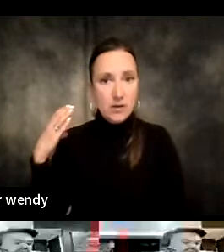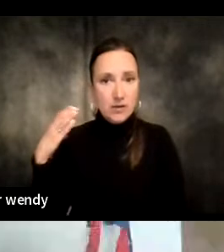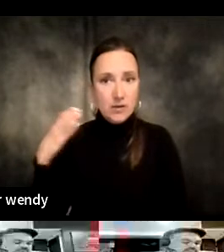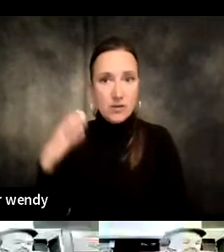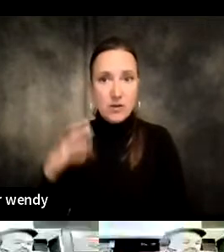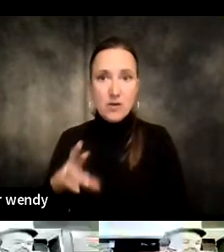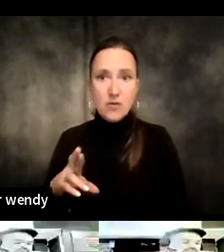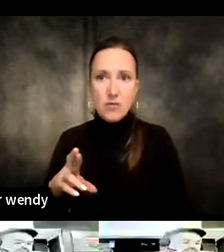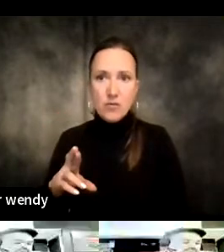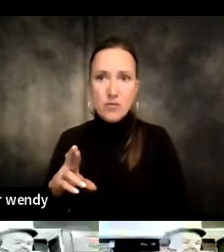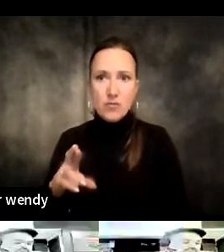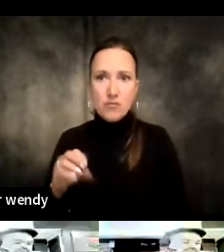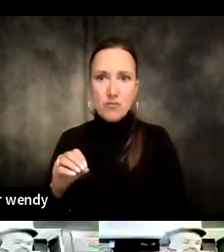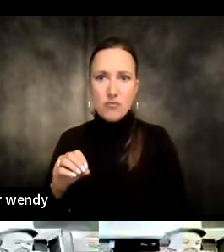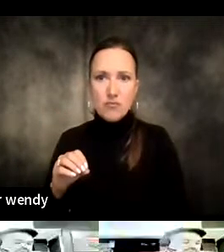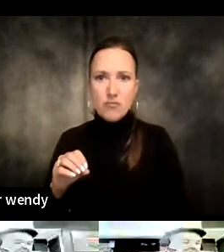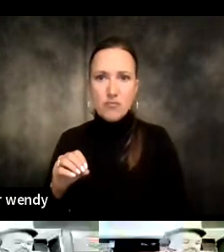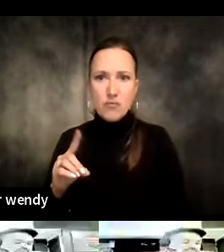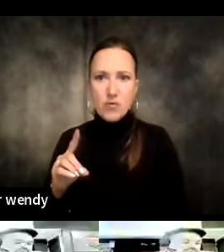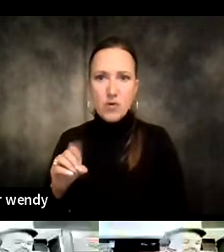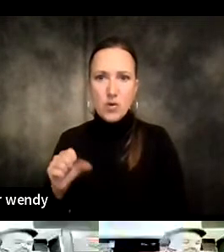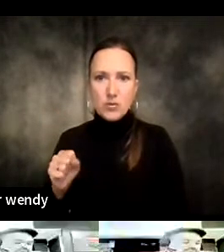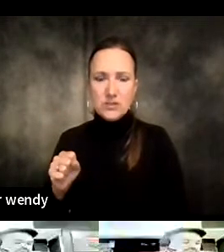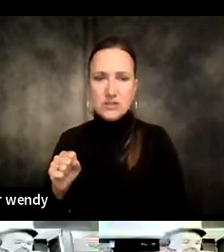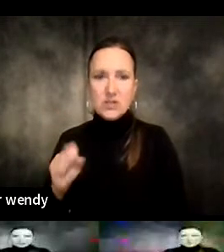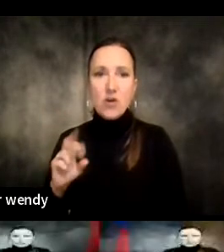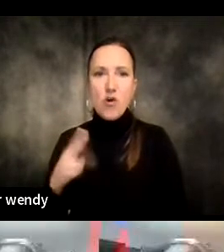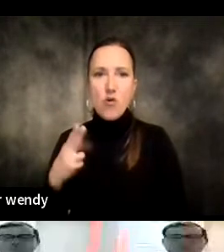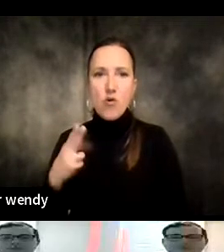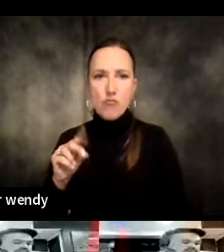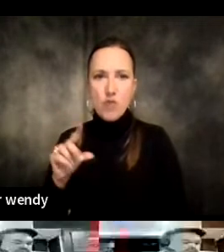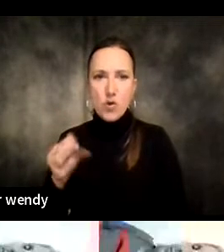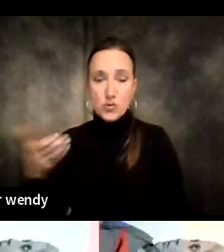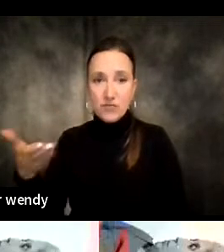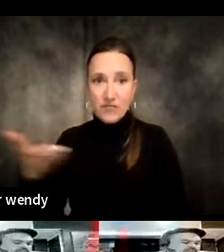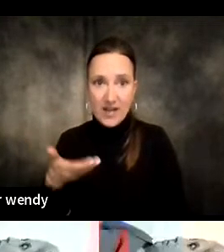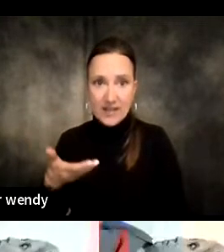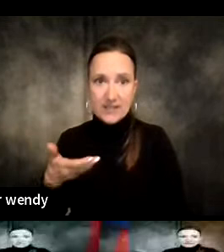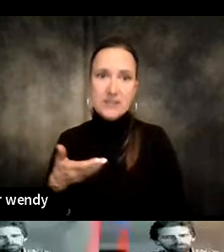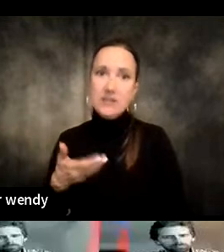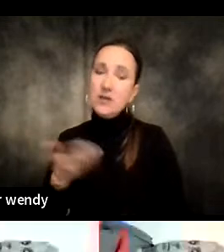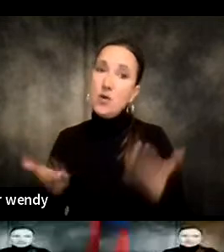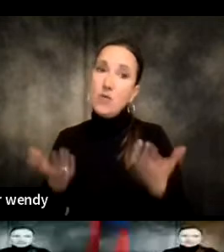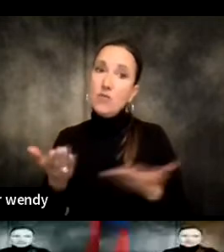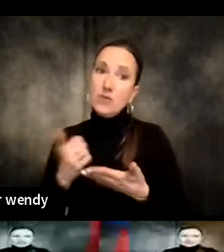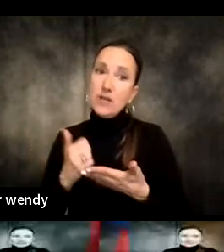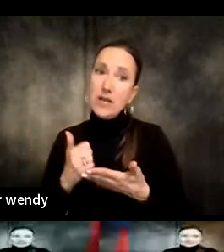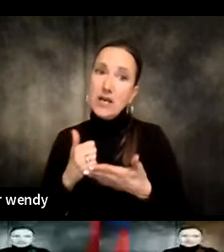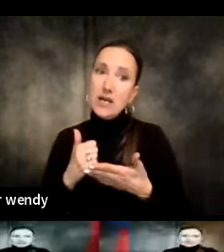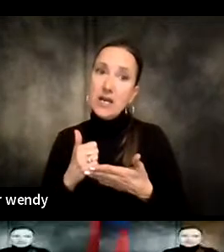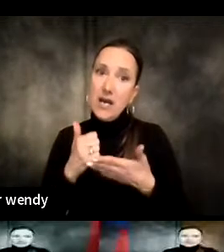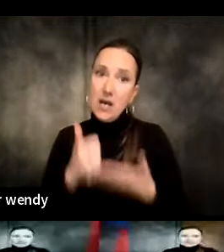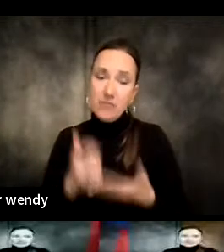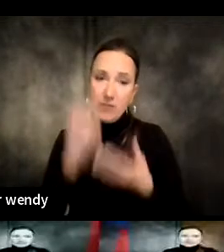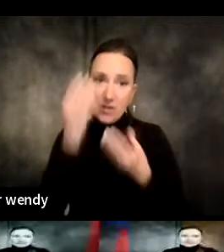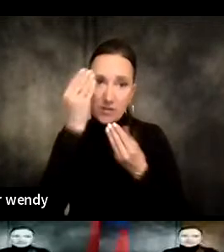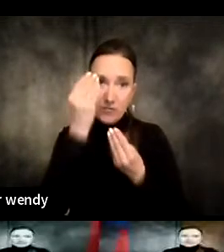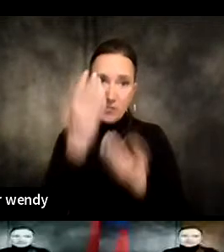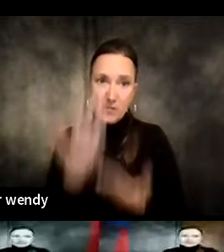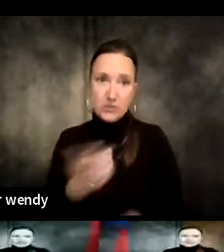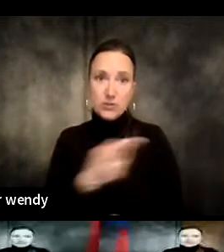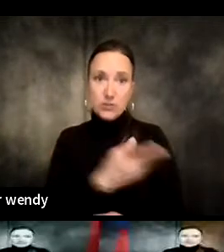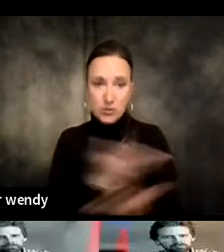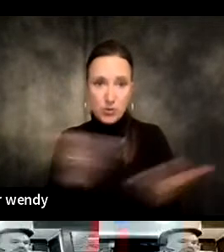Rose, who invited us, and hopefully we will bring some helpful information to your